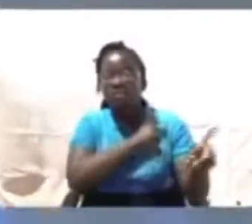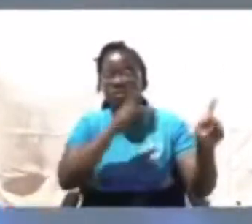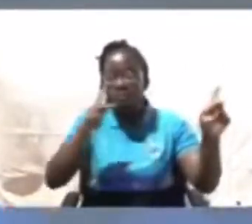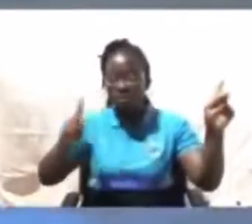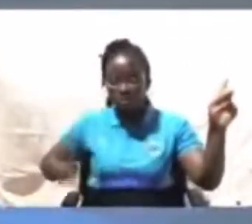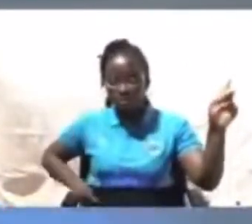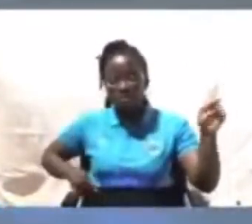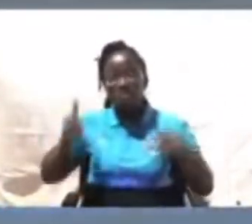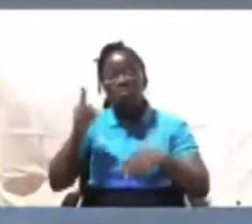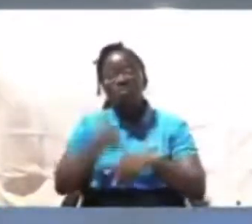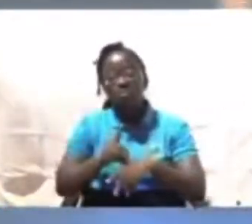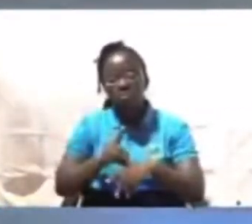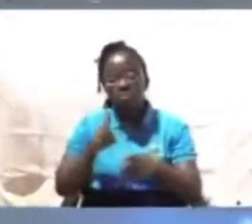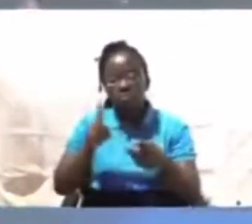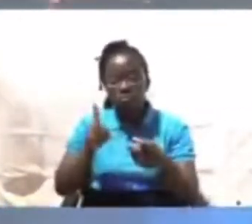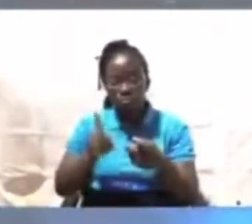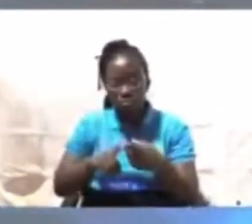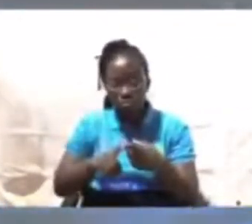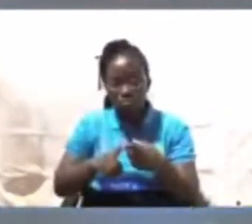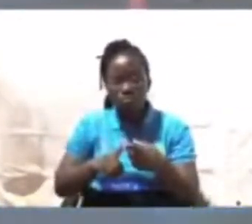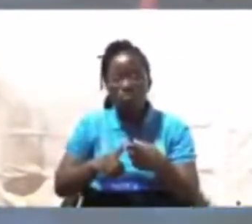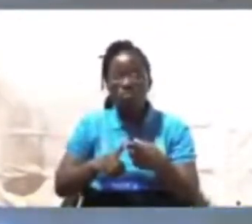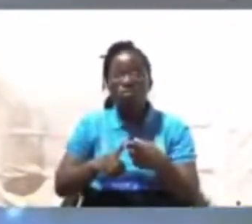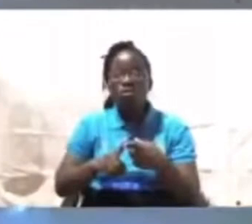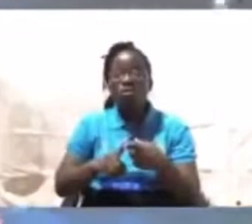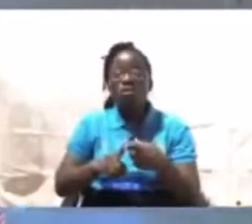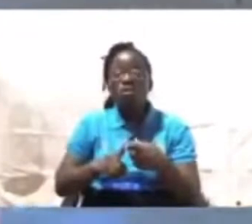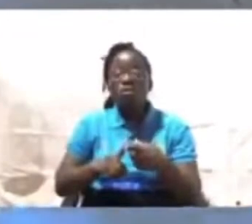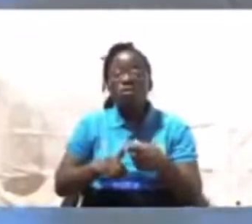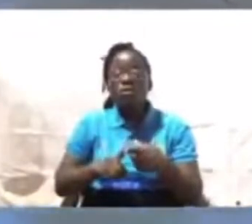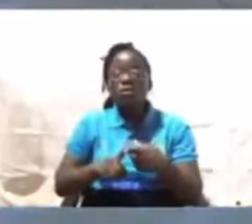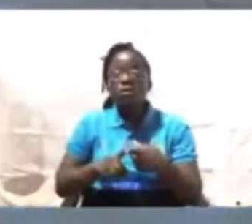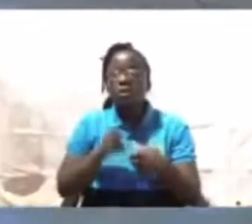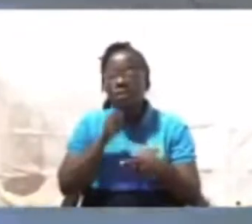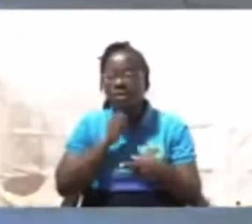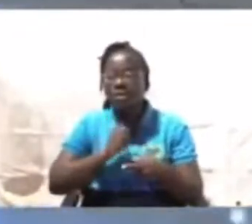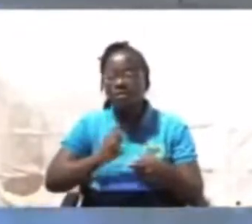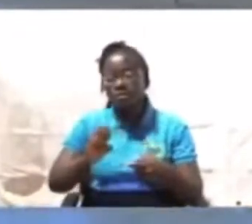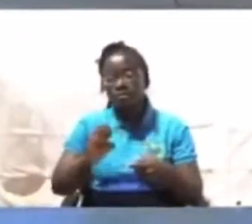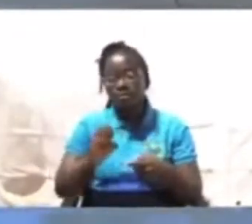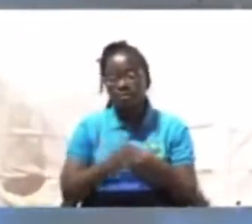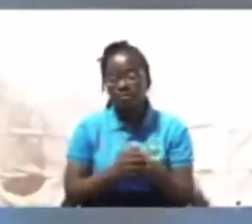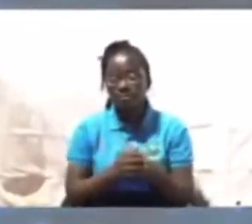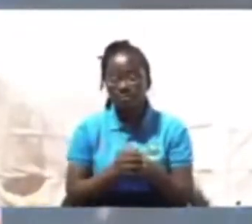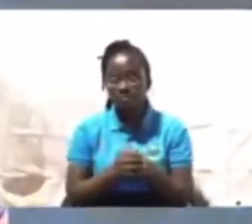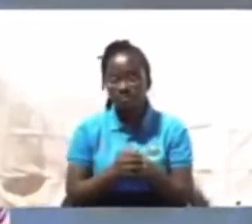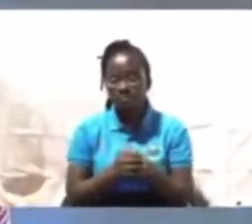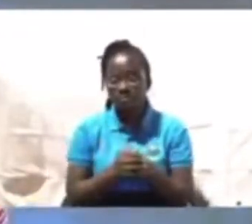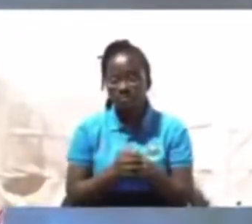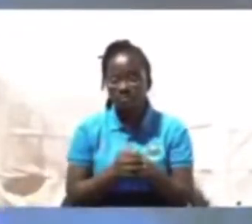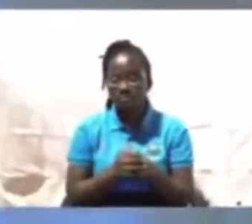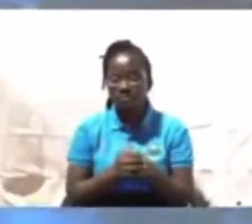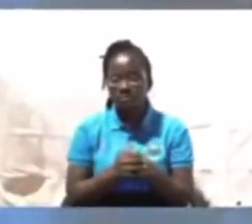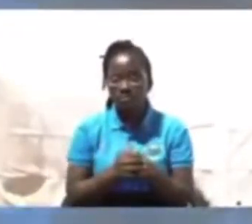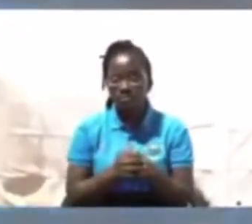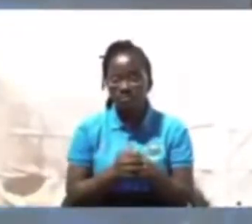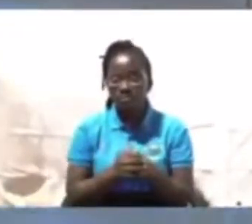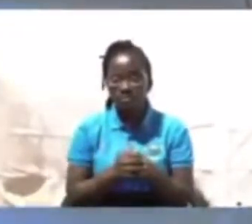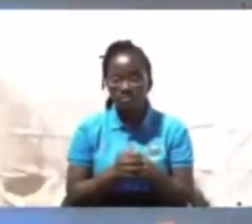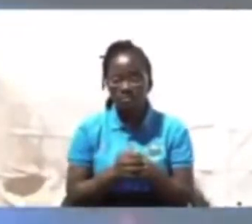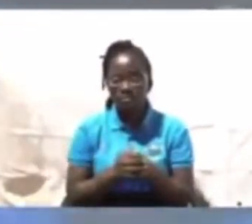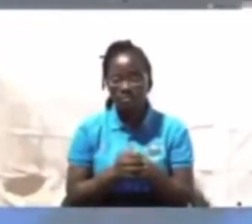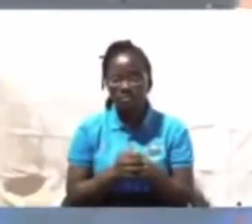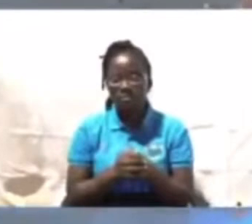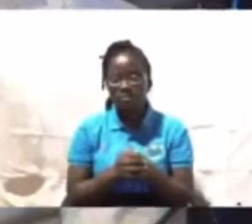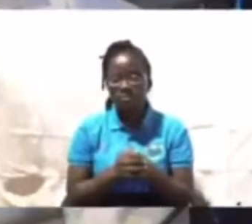wanya wu da da da da. Nka 2 years no ya pese e bashua wani mu ankwasi 2 years and 3 years no no so akọ but open in time